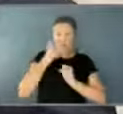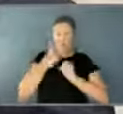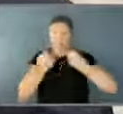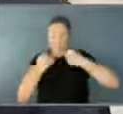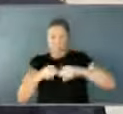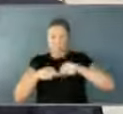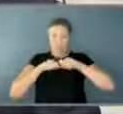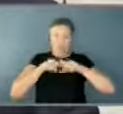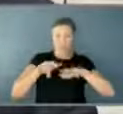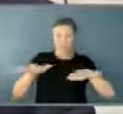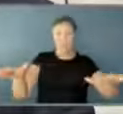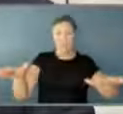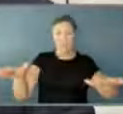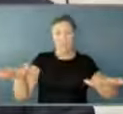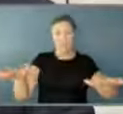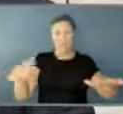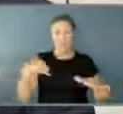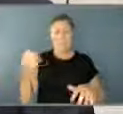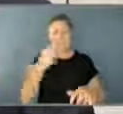proportion.